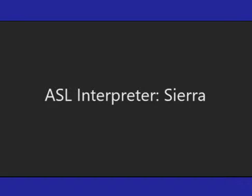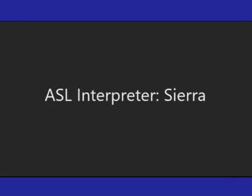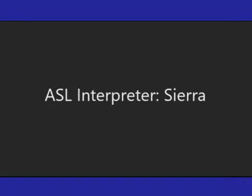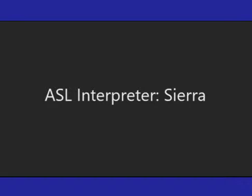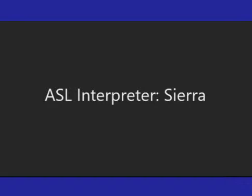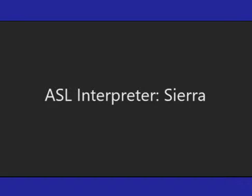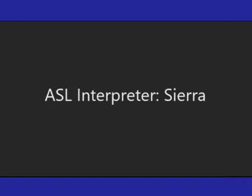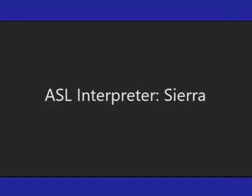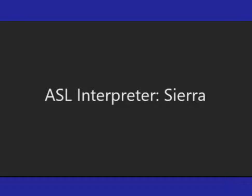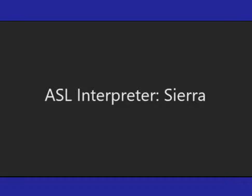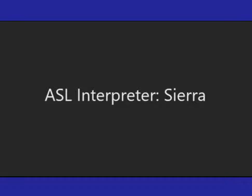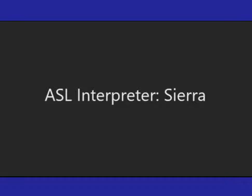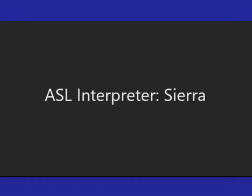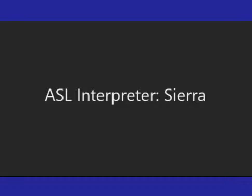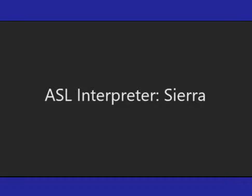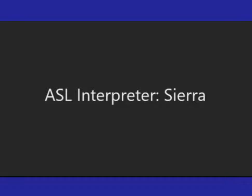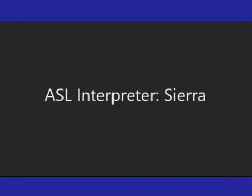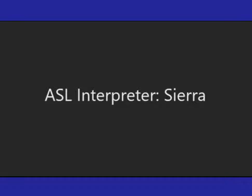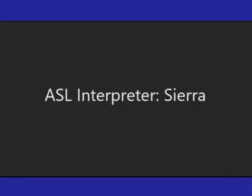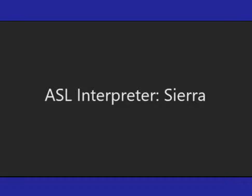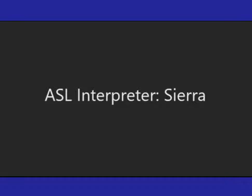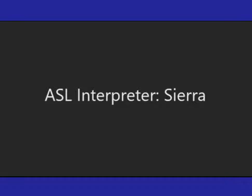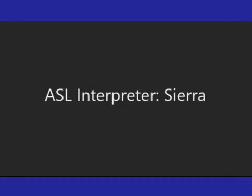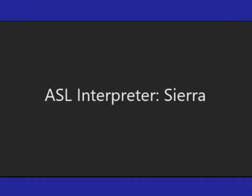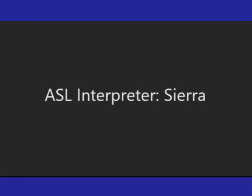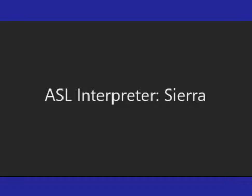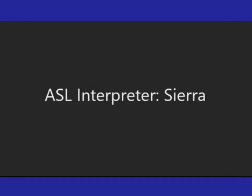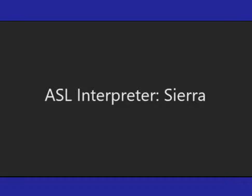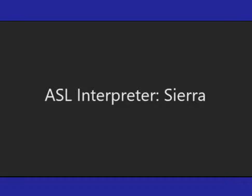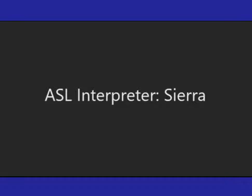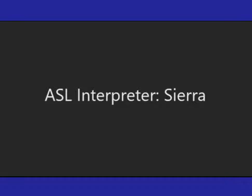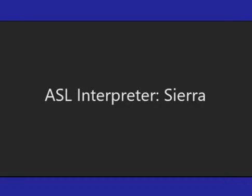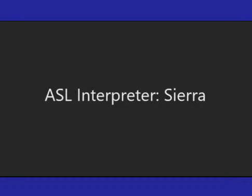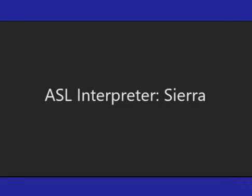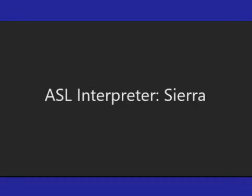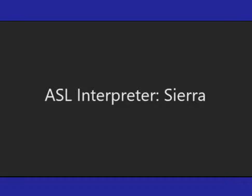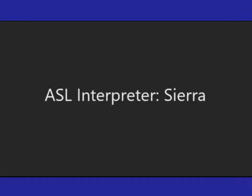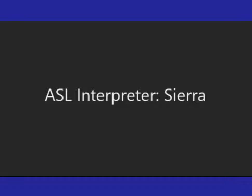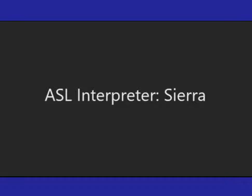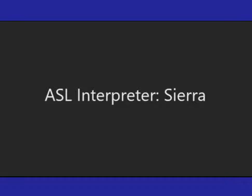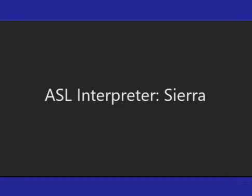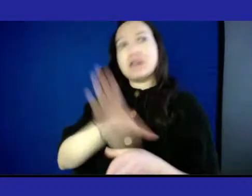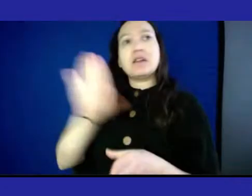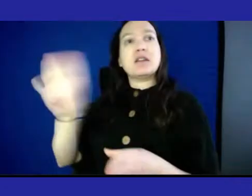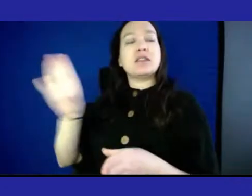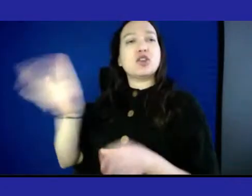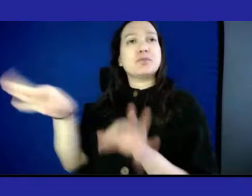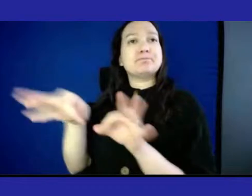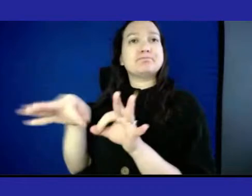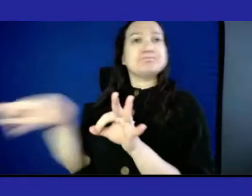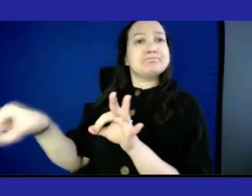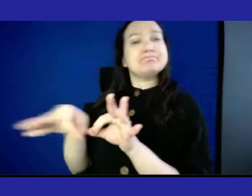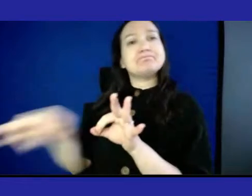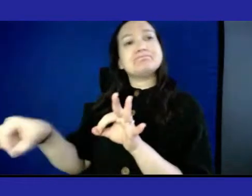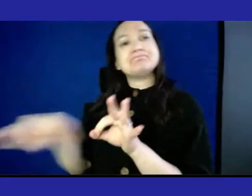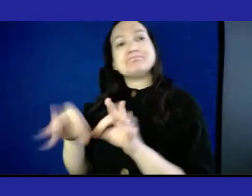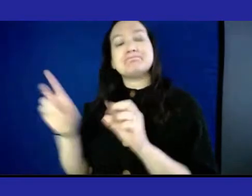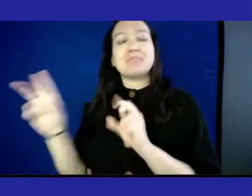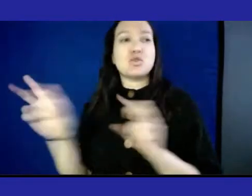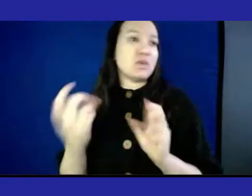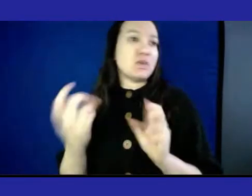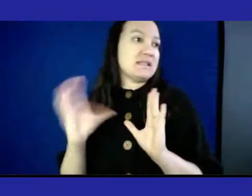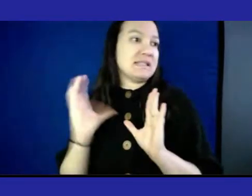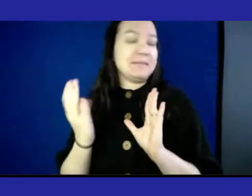I guess the staff, both professional and the paraprofessional, as far as their language issue, because again, it seems more than